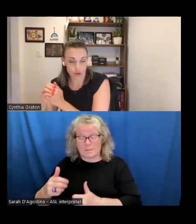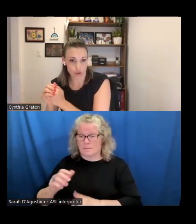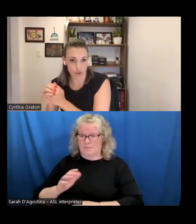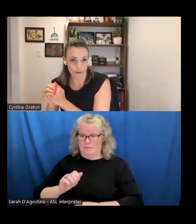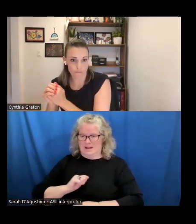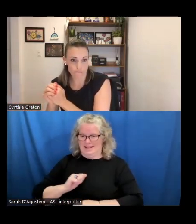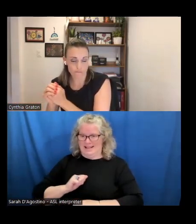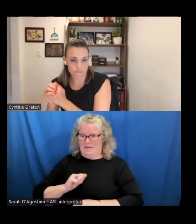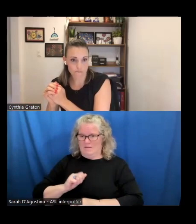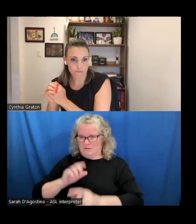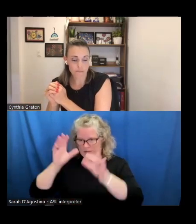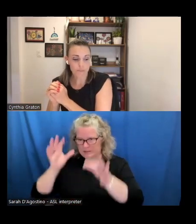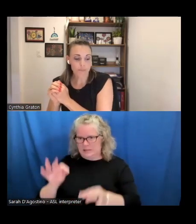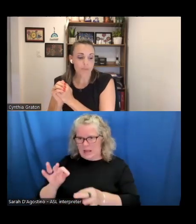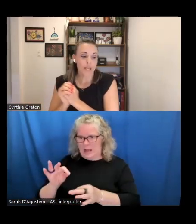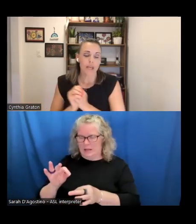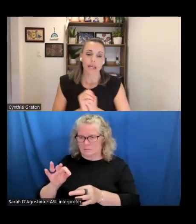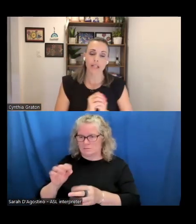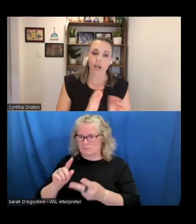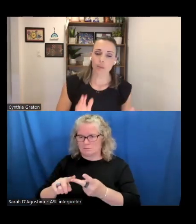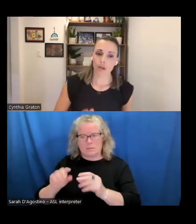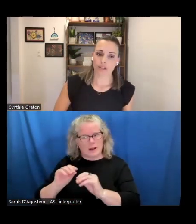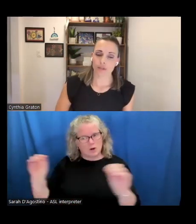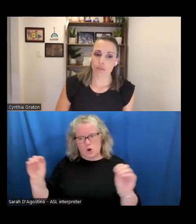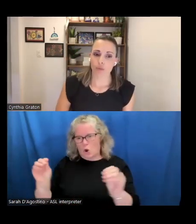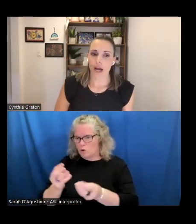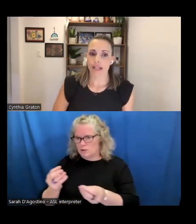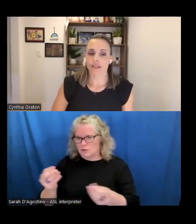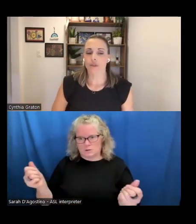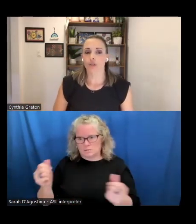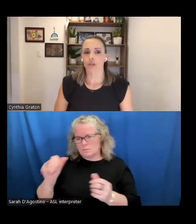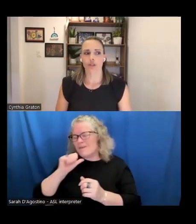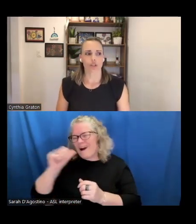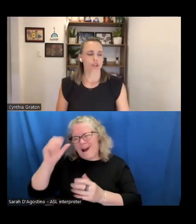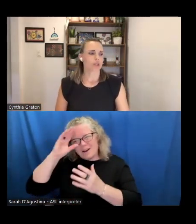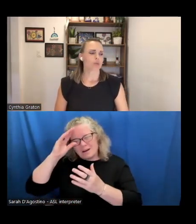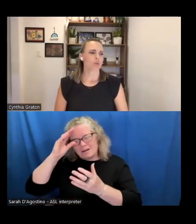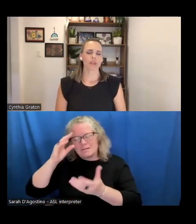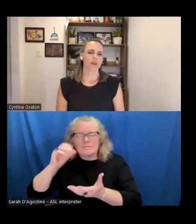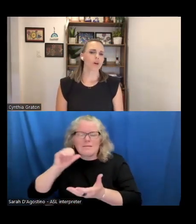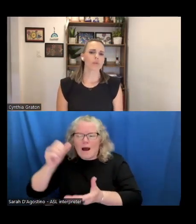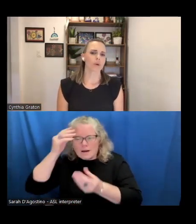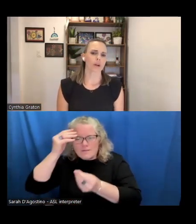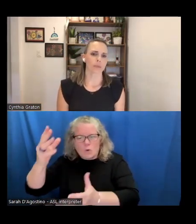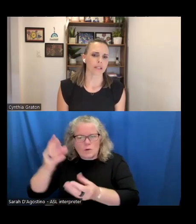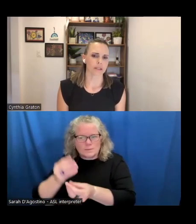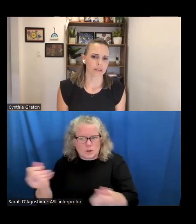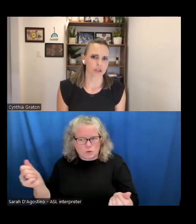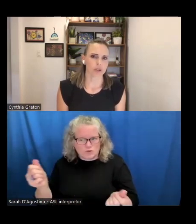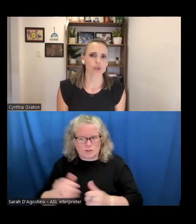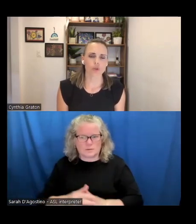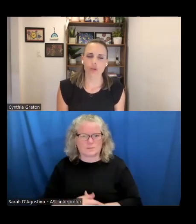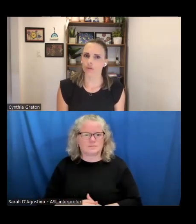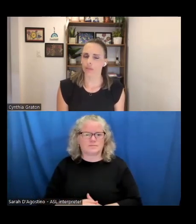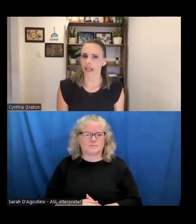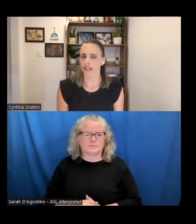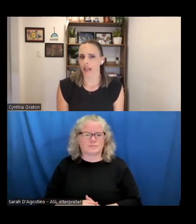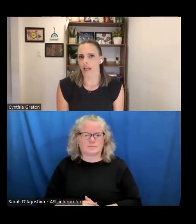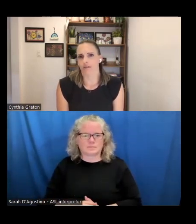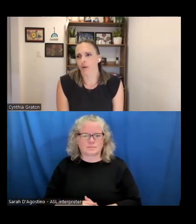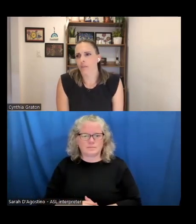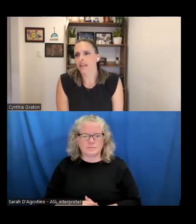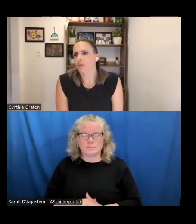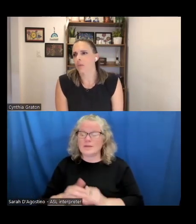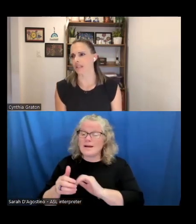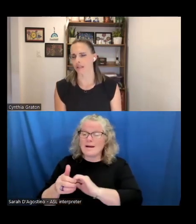uninformed solution. In collaborative and proactive solutions, we don't recommend the use of plan